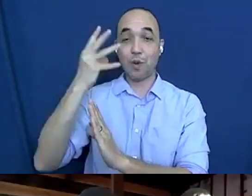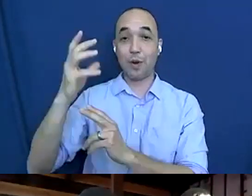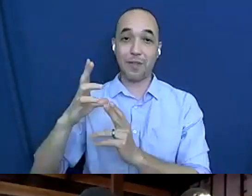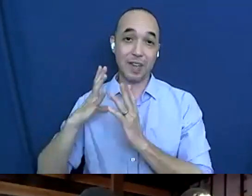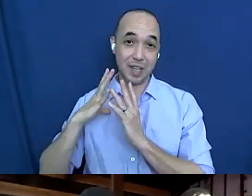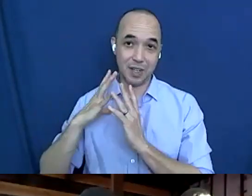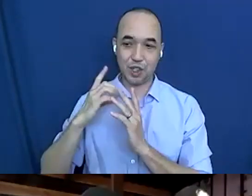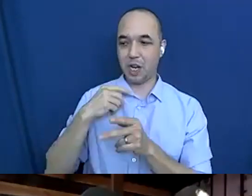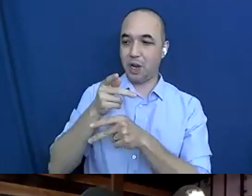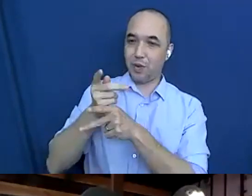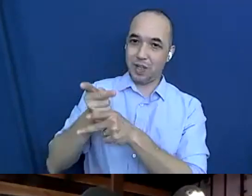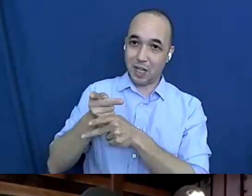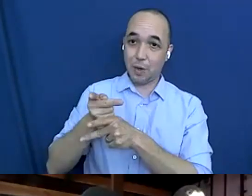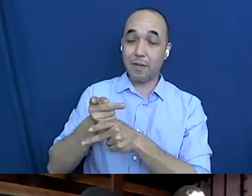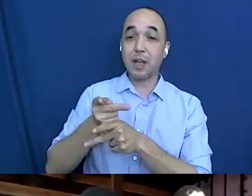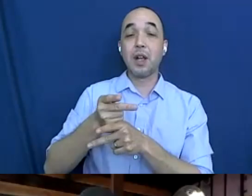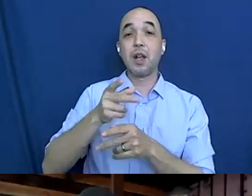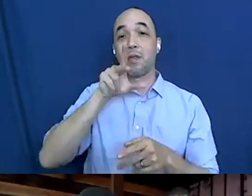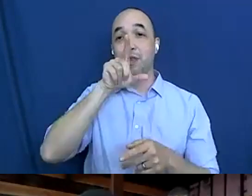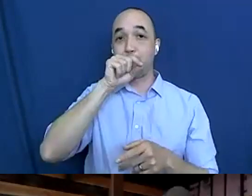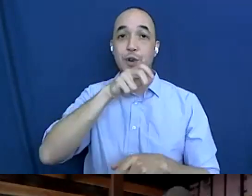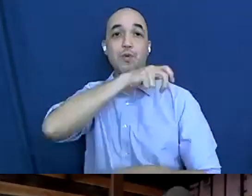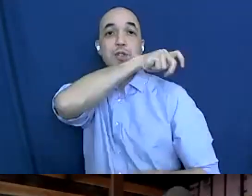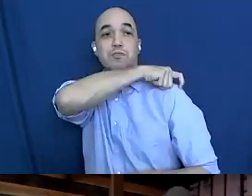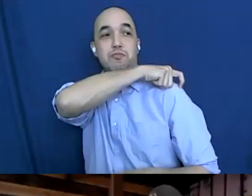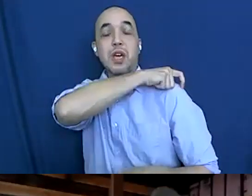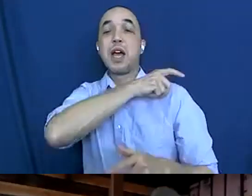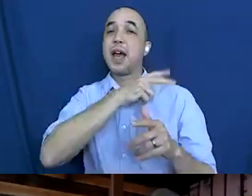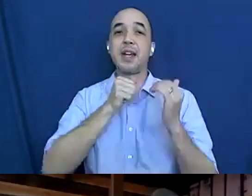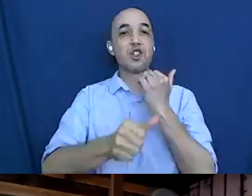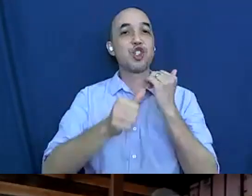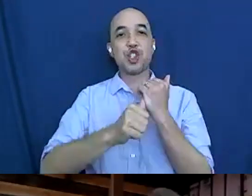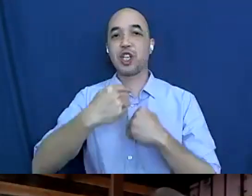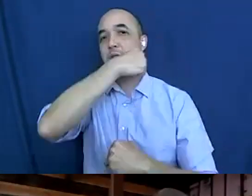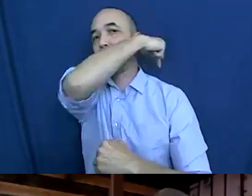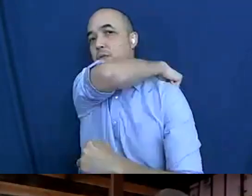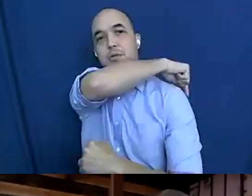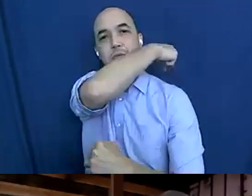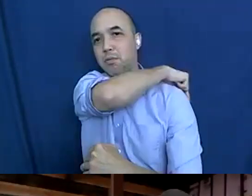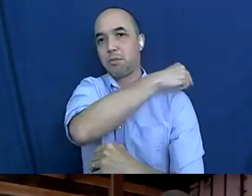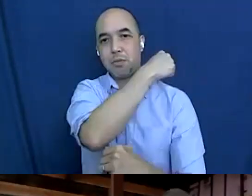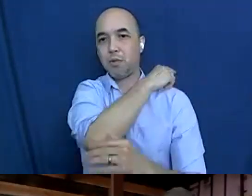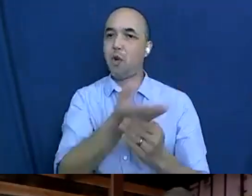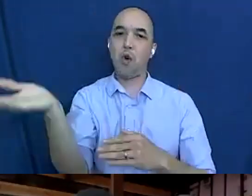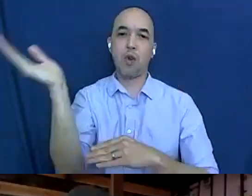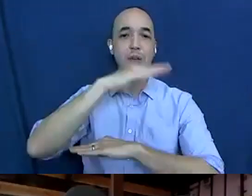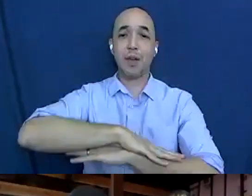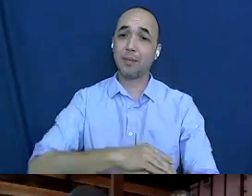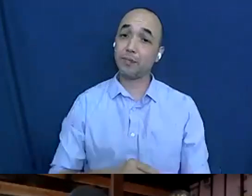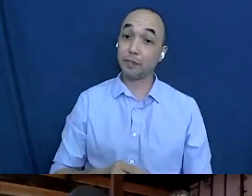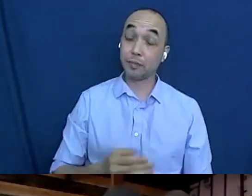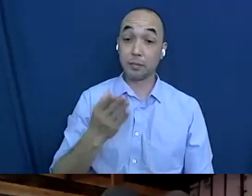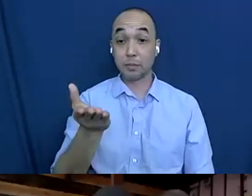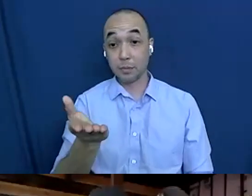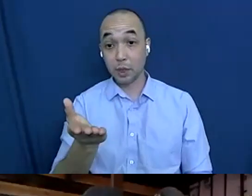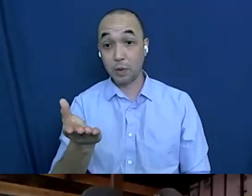shoulder and shit down my back all day while I was on my computer. Yep. What about you, Felicia? You know,